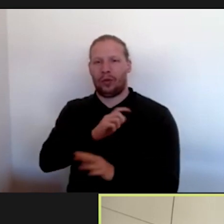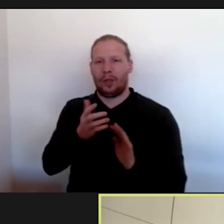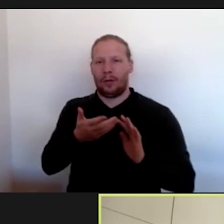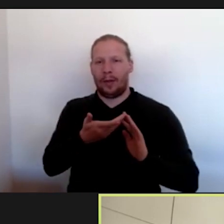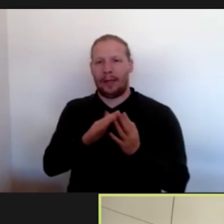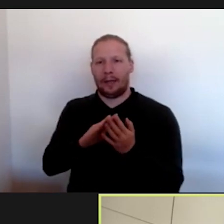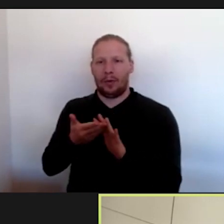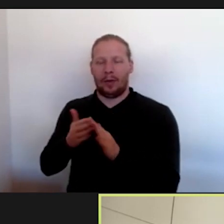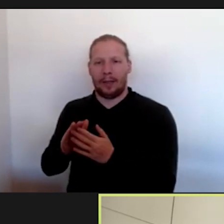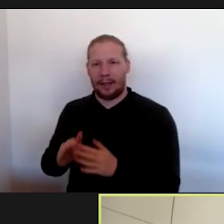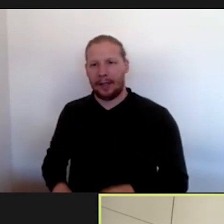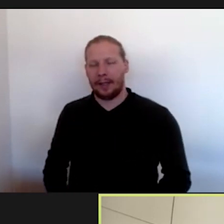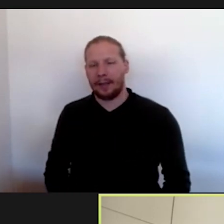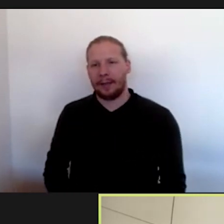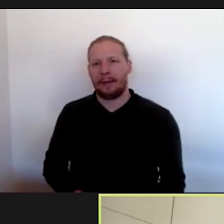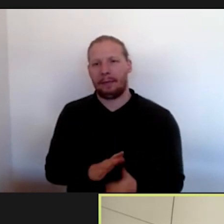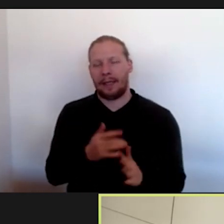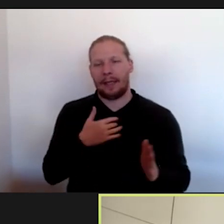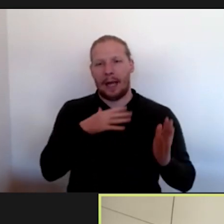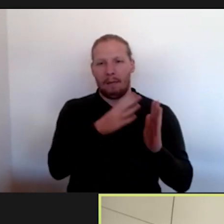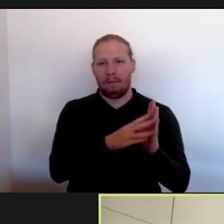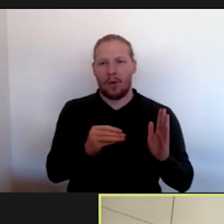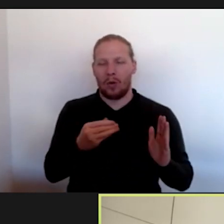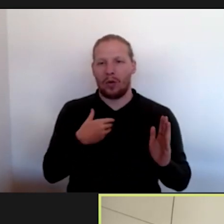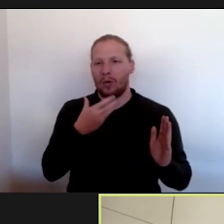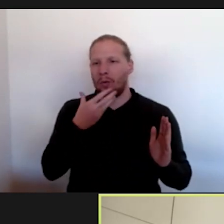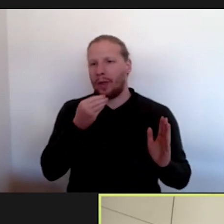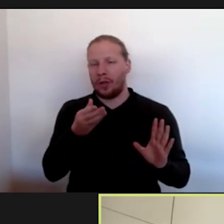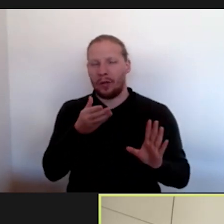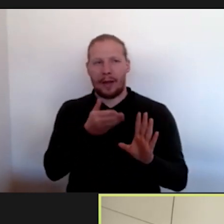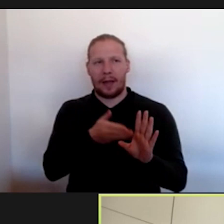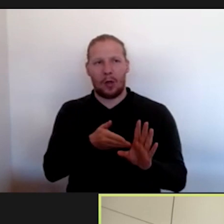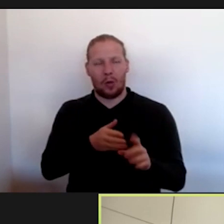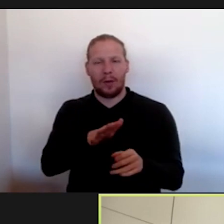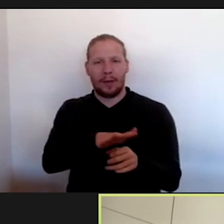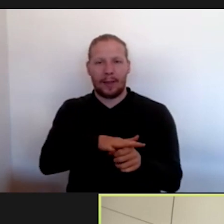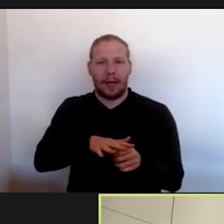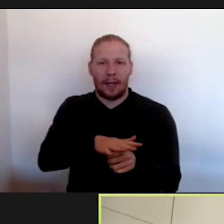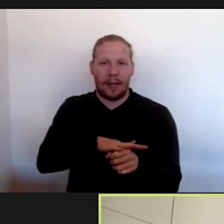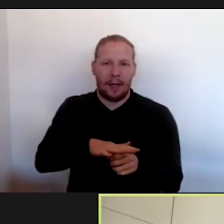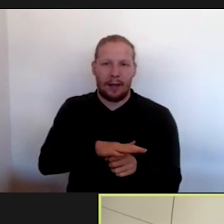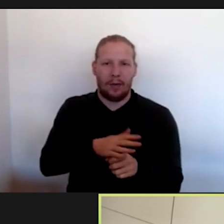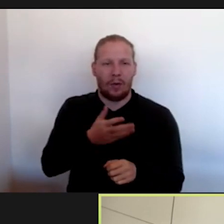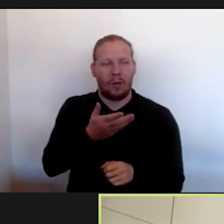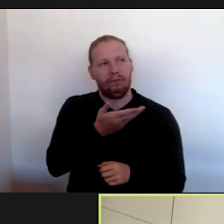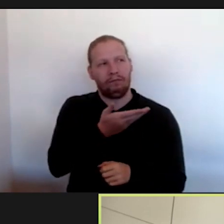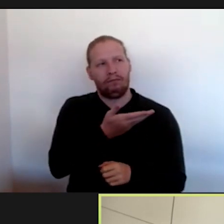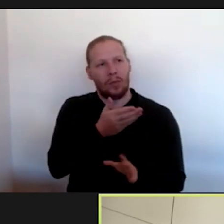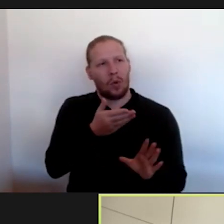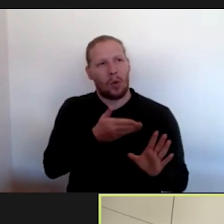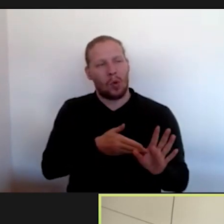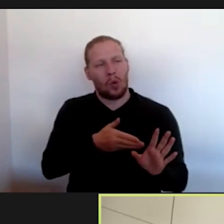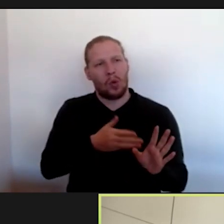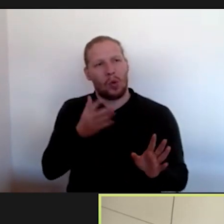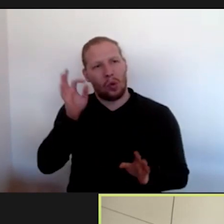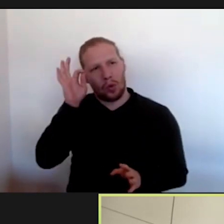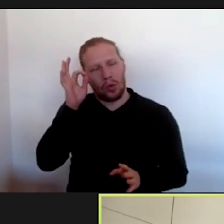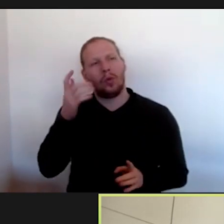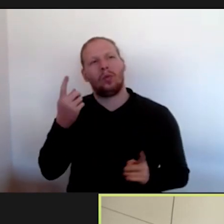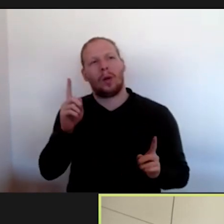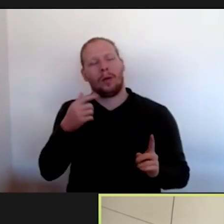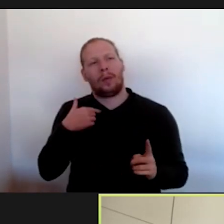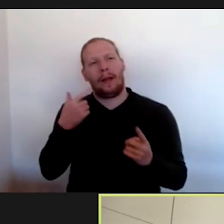and really good models that we do use within the youth sector. And for the Youth Council is a strength-based